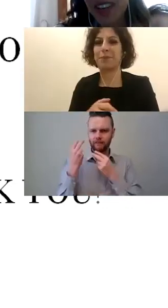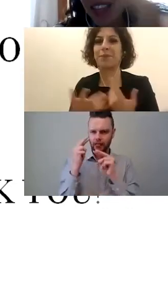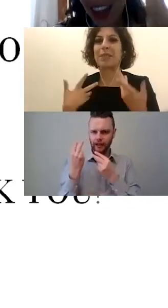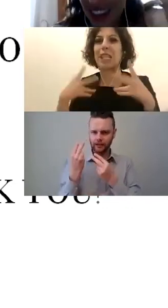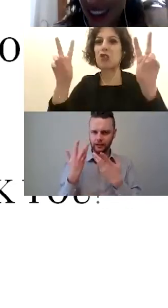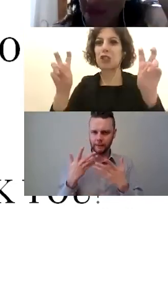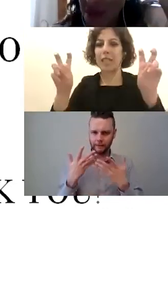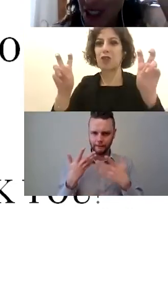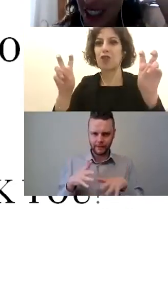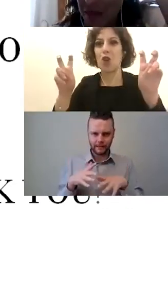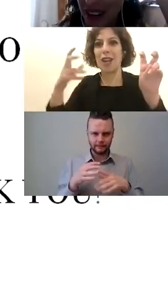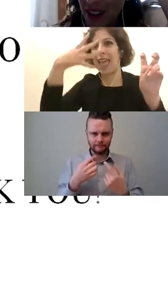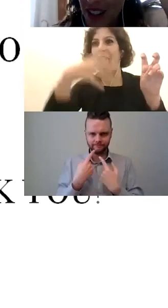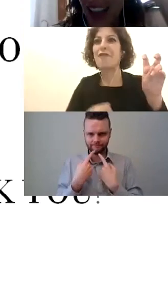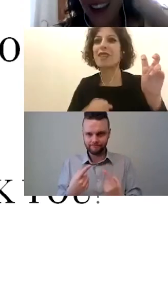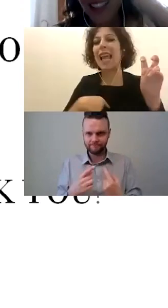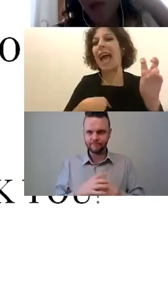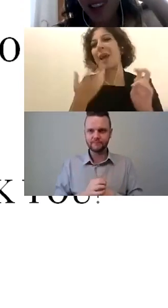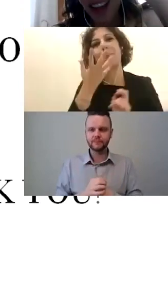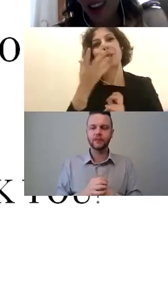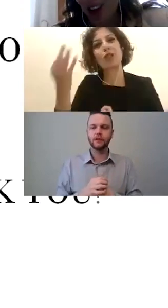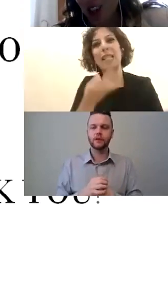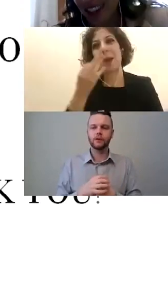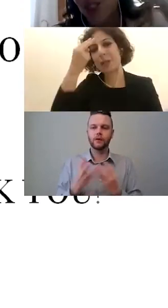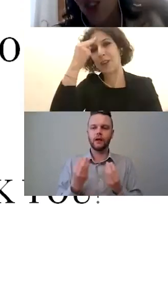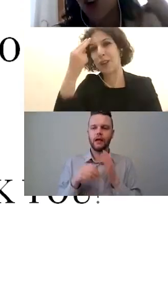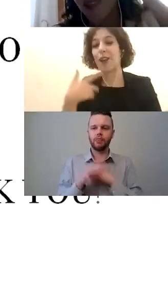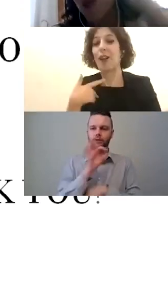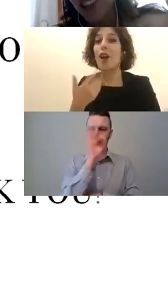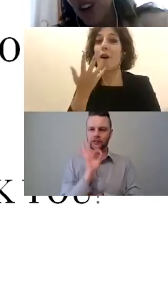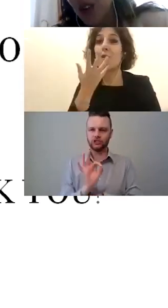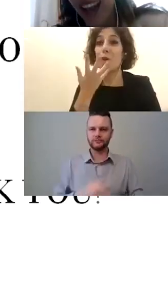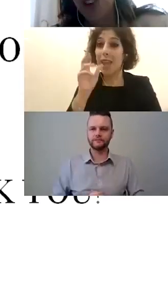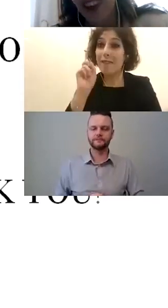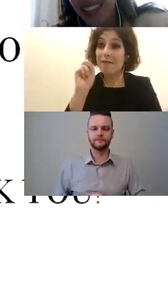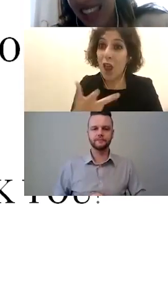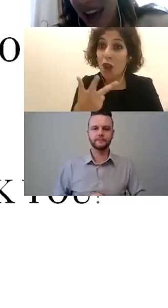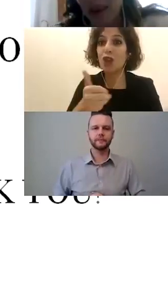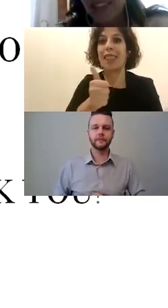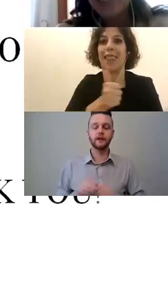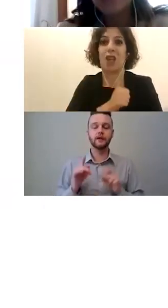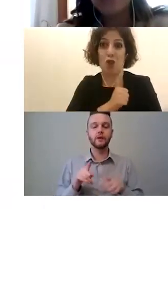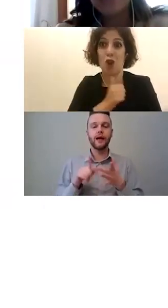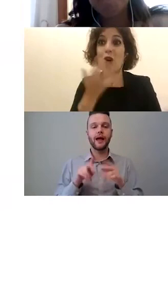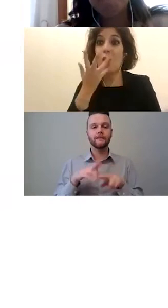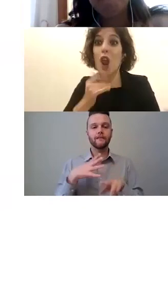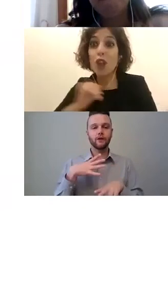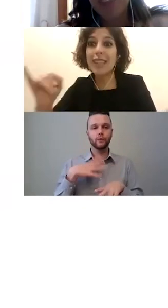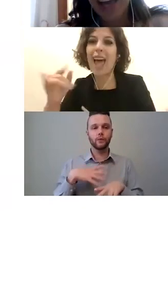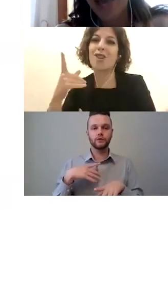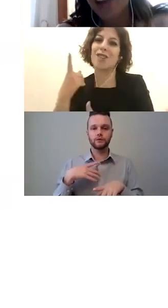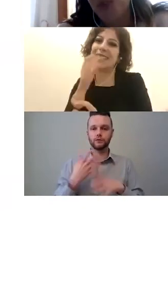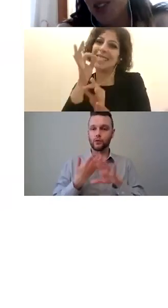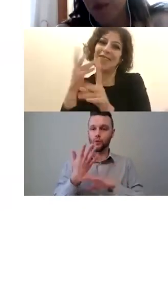already been mentioned in the questions. So if you want to go